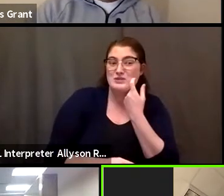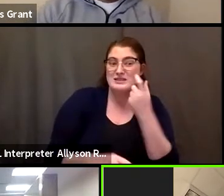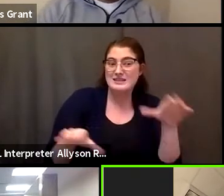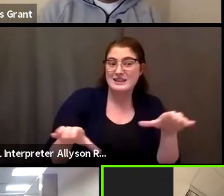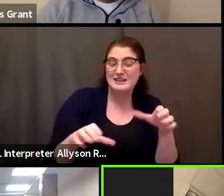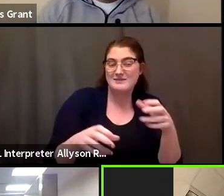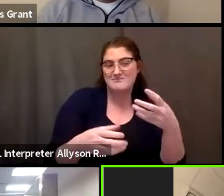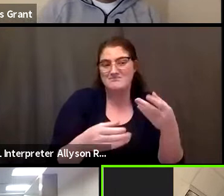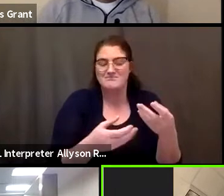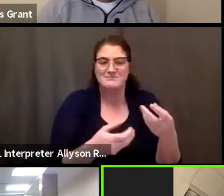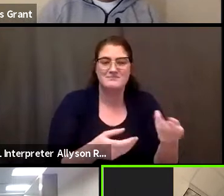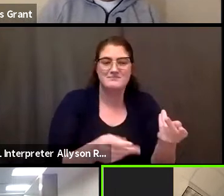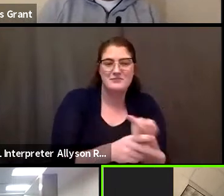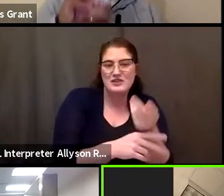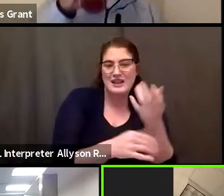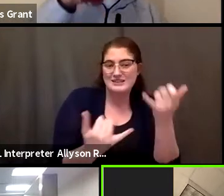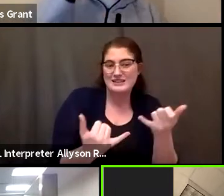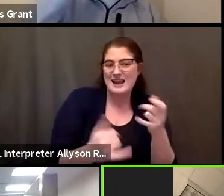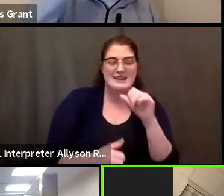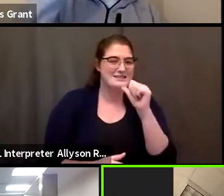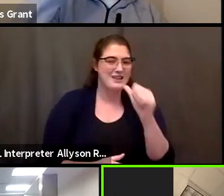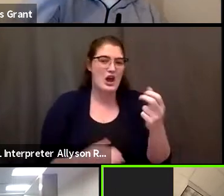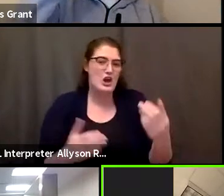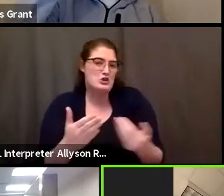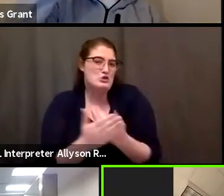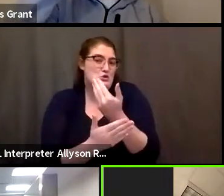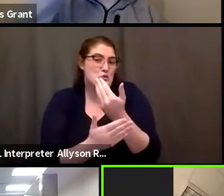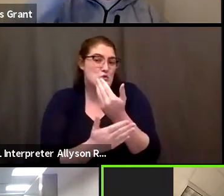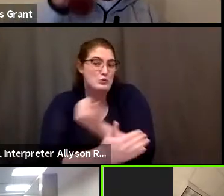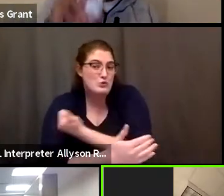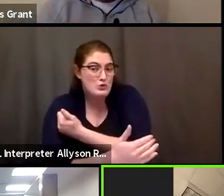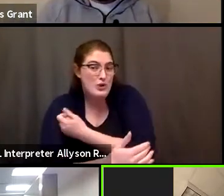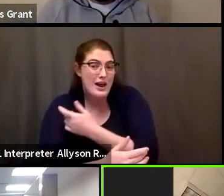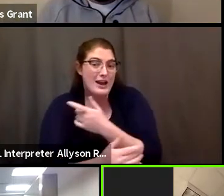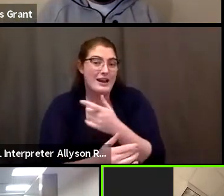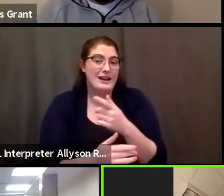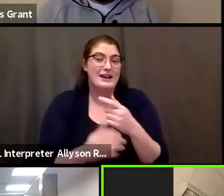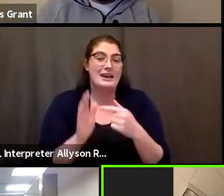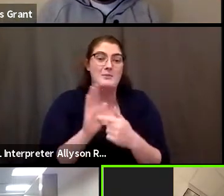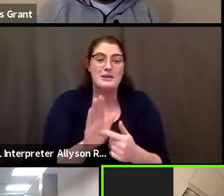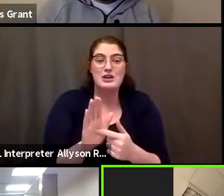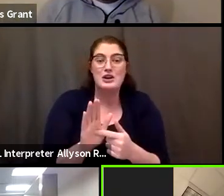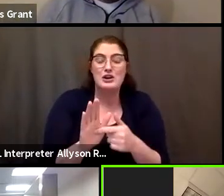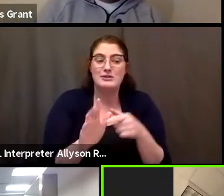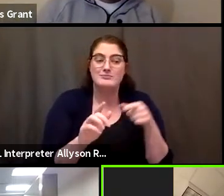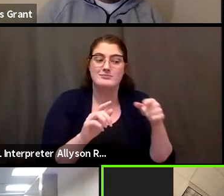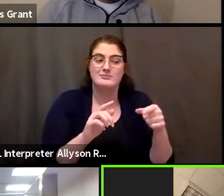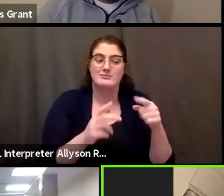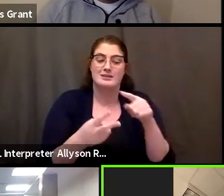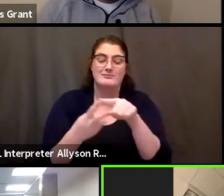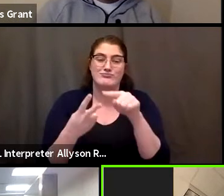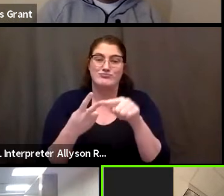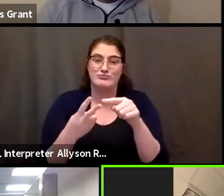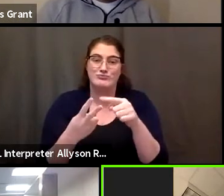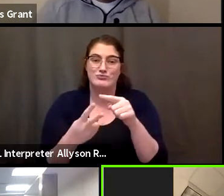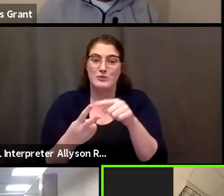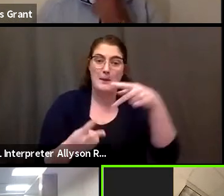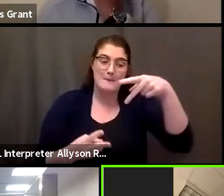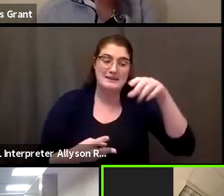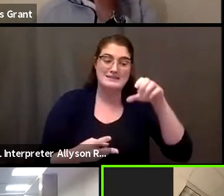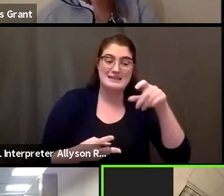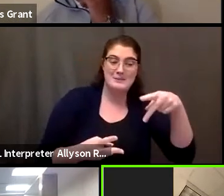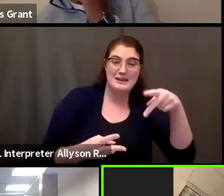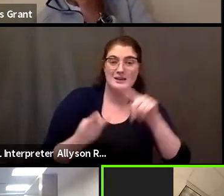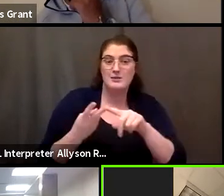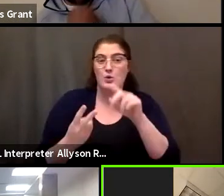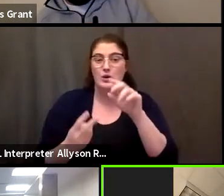today. It's actually not a new phenomenon. It appears to be either PCP or K2.